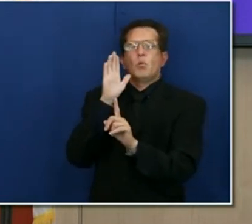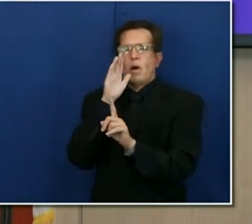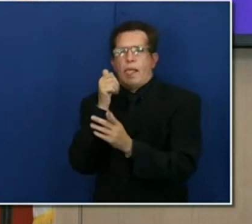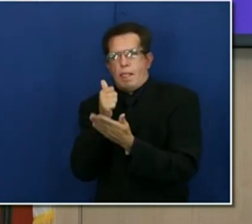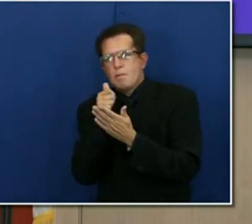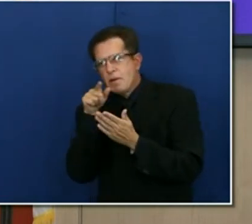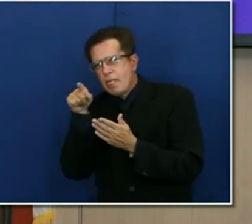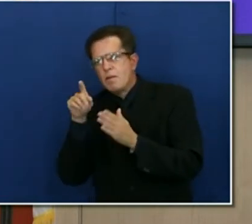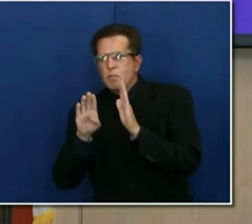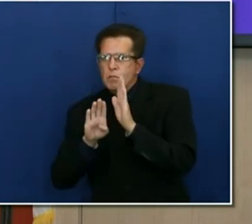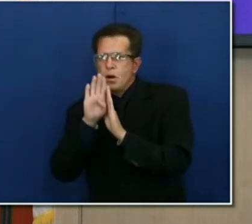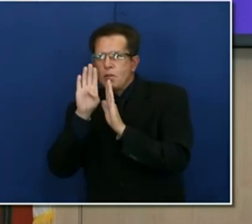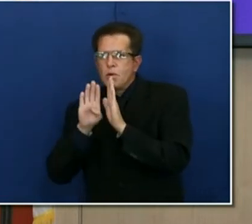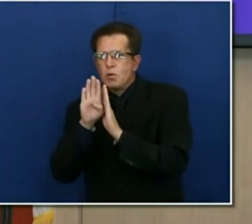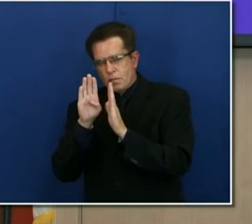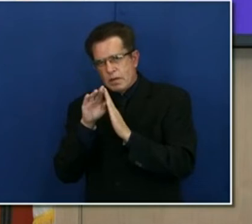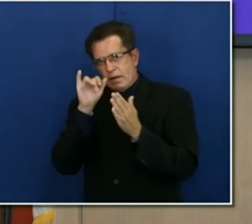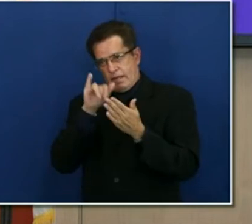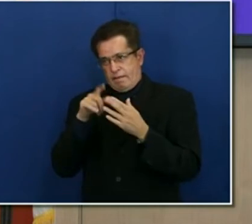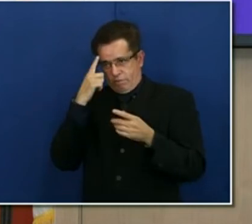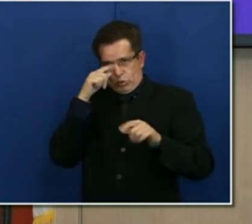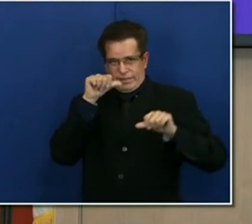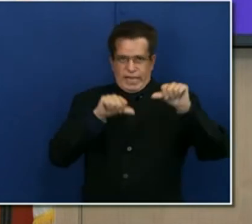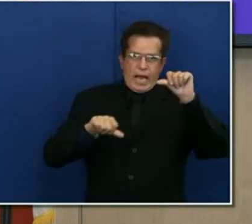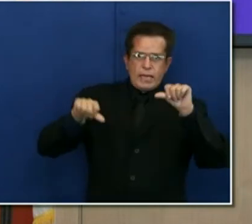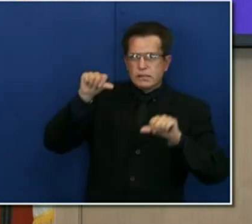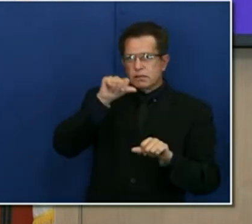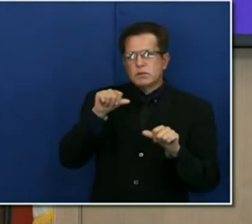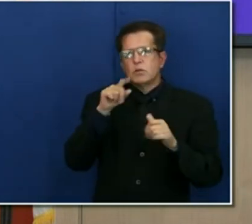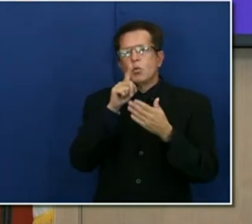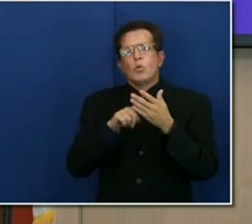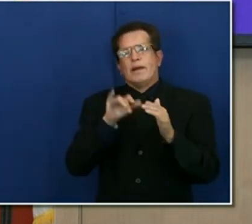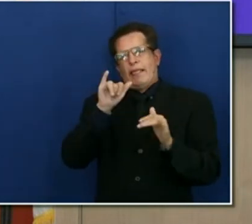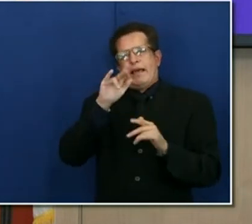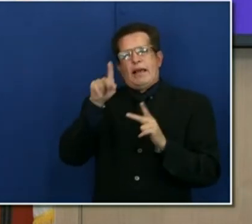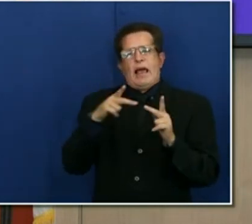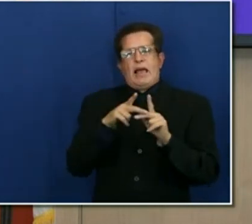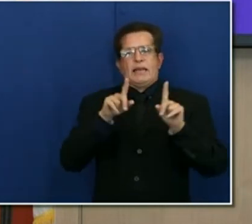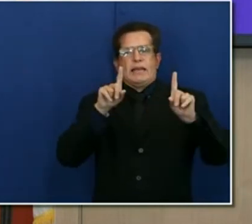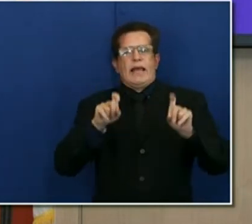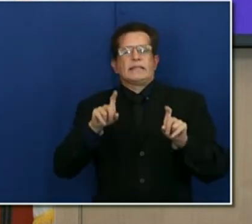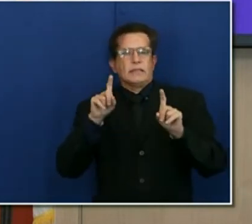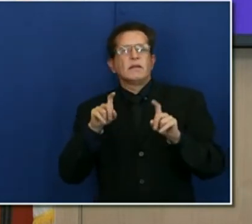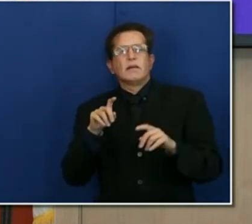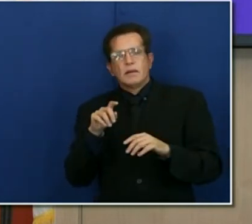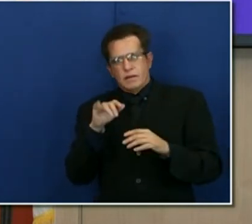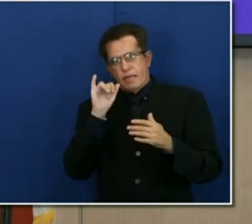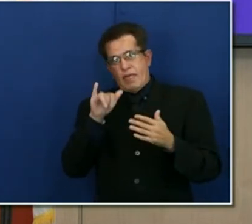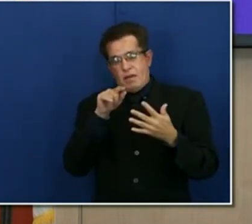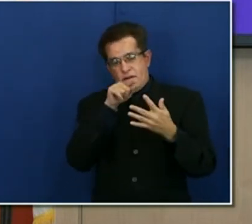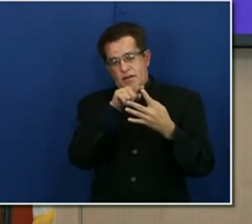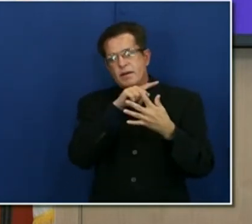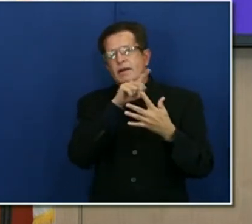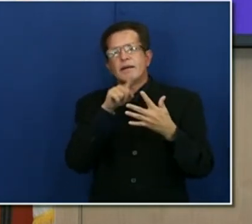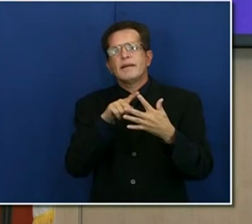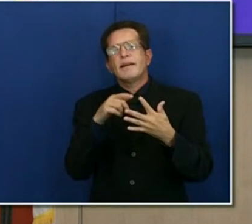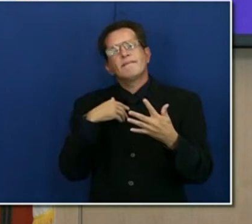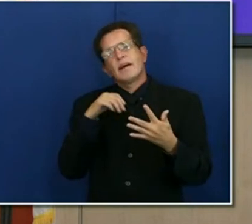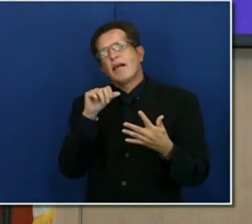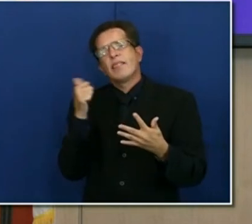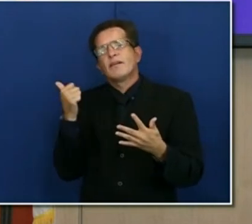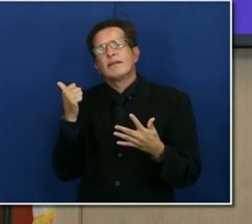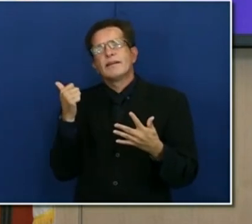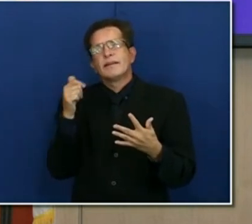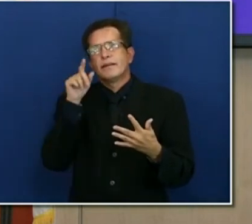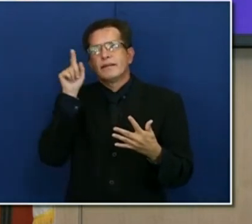what serologic testing means. And that, I hope, answers that part of your question. And then there were two more parts, so you'll